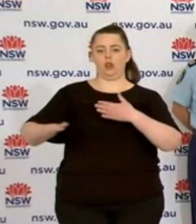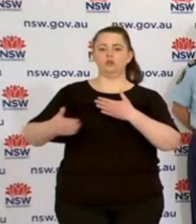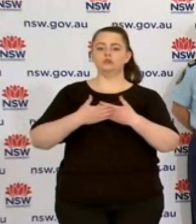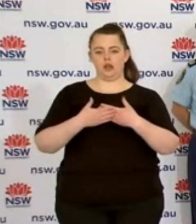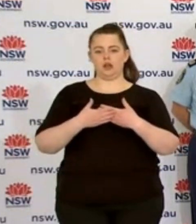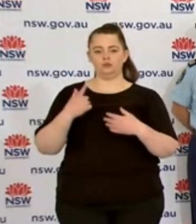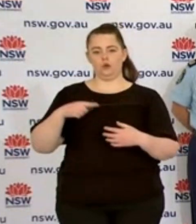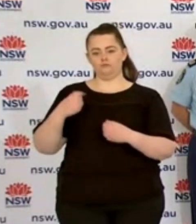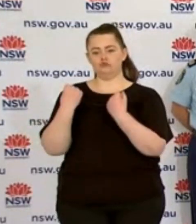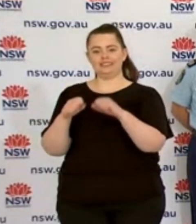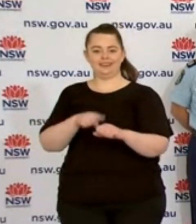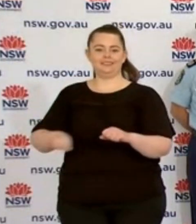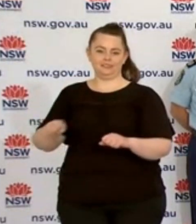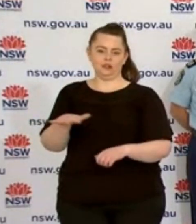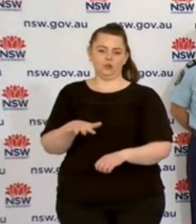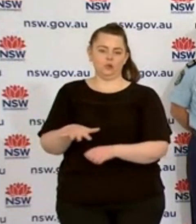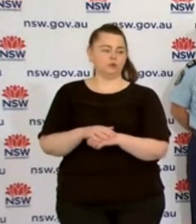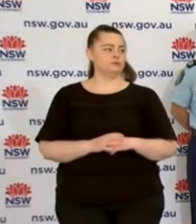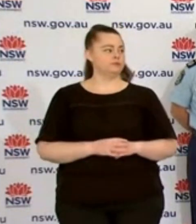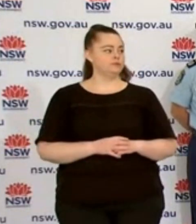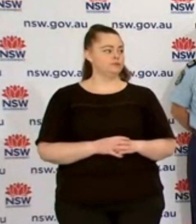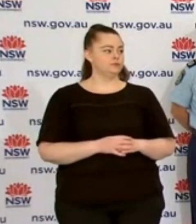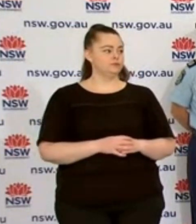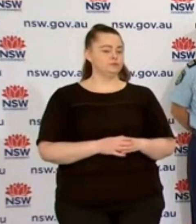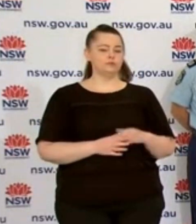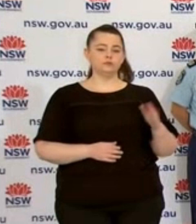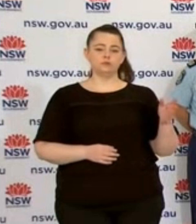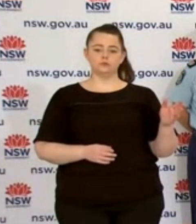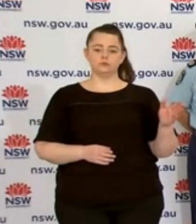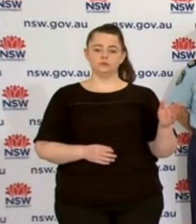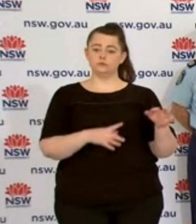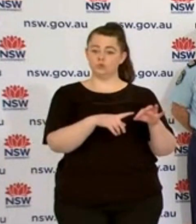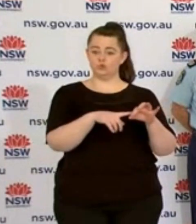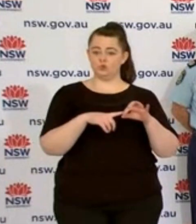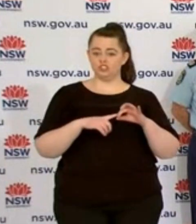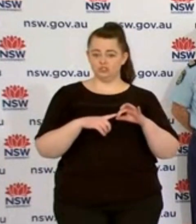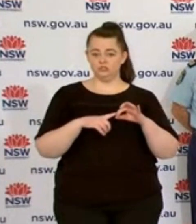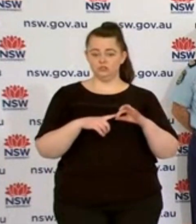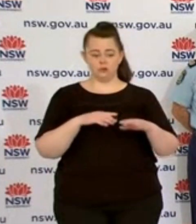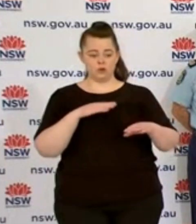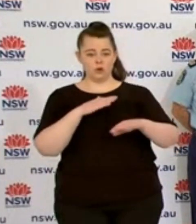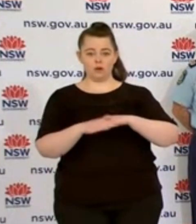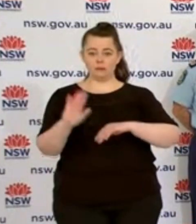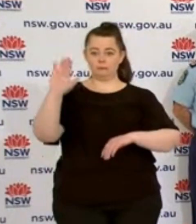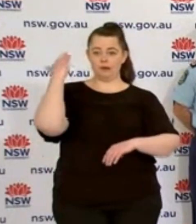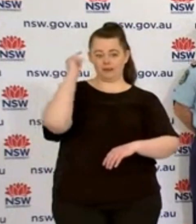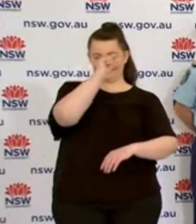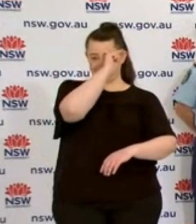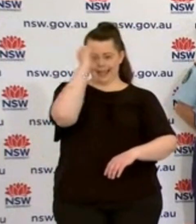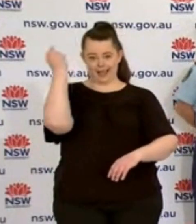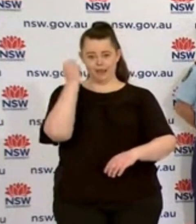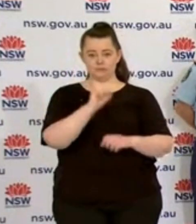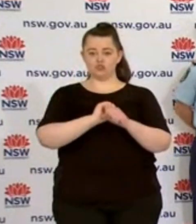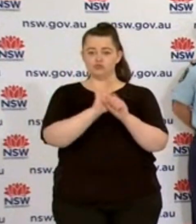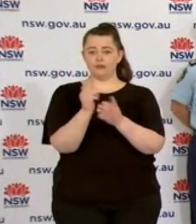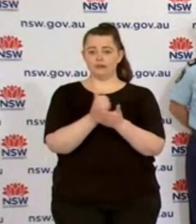well. Is COVID zero gone now at this point? We can't get it down low. Essentially all of the